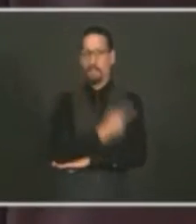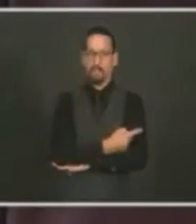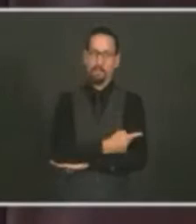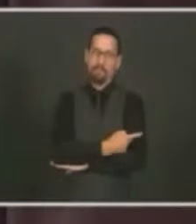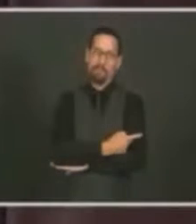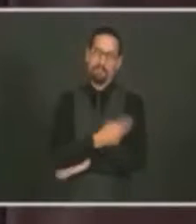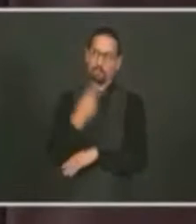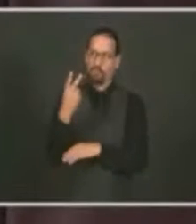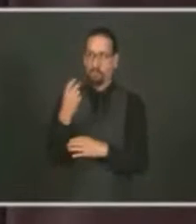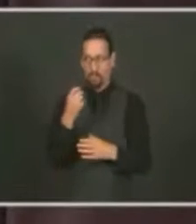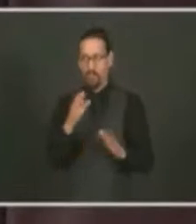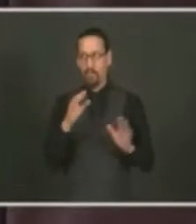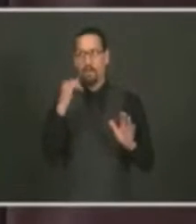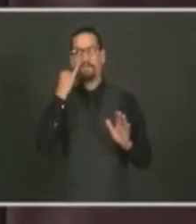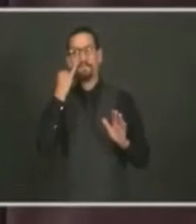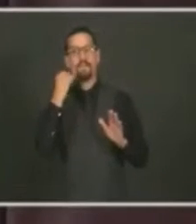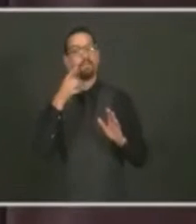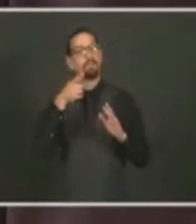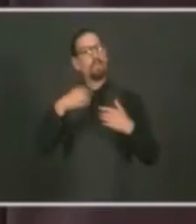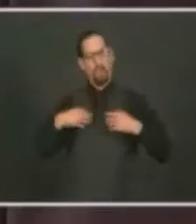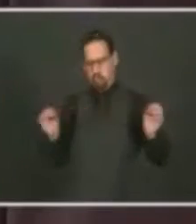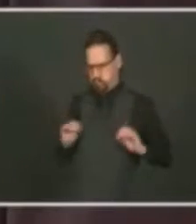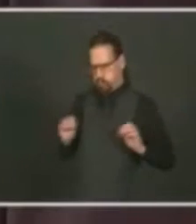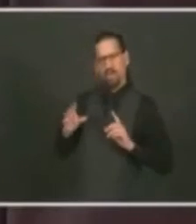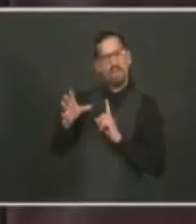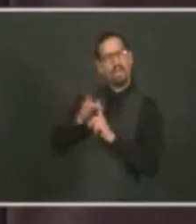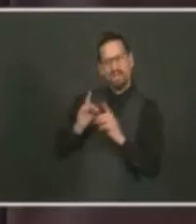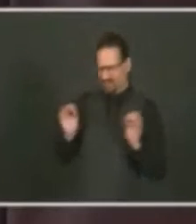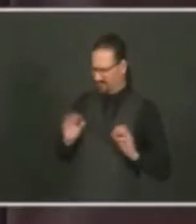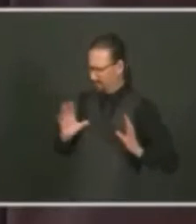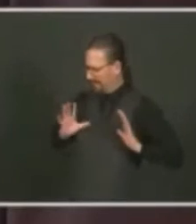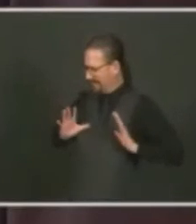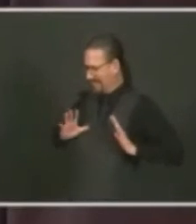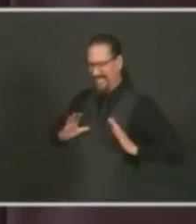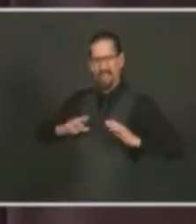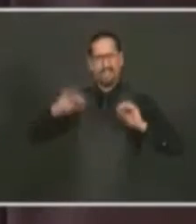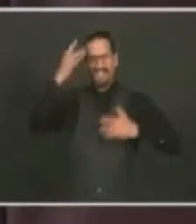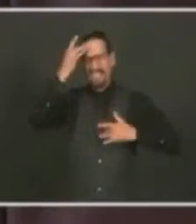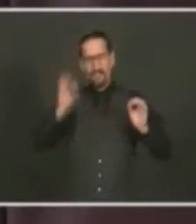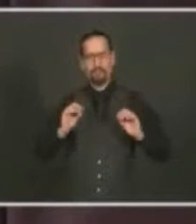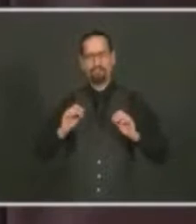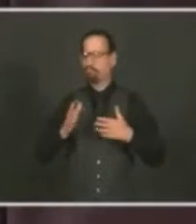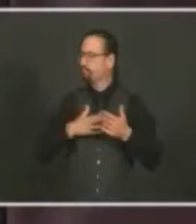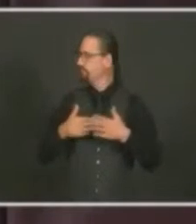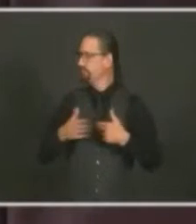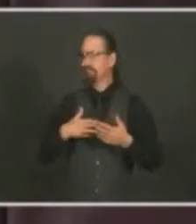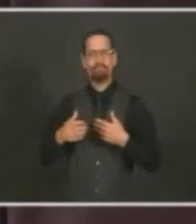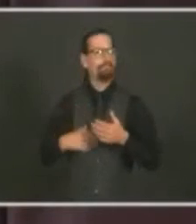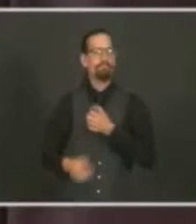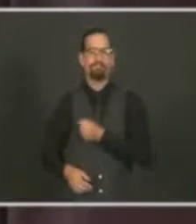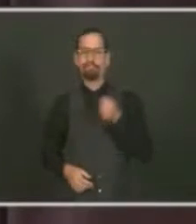just because you're in the same classroom or in the same school